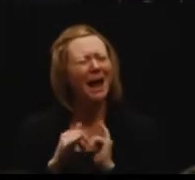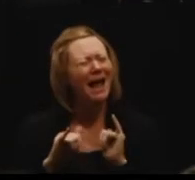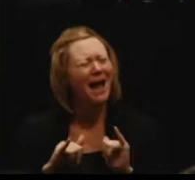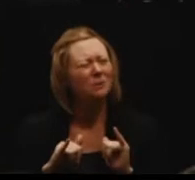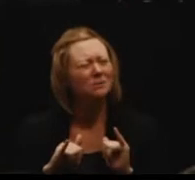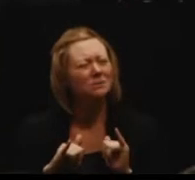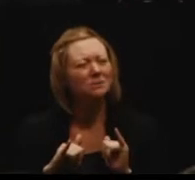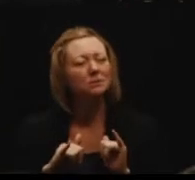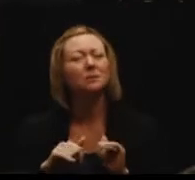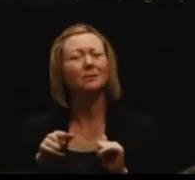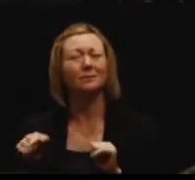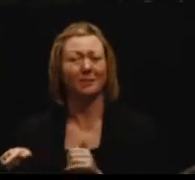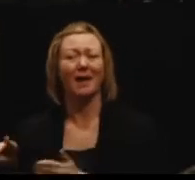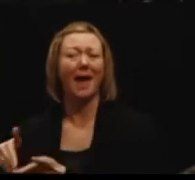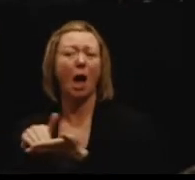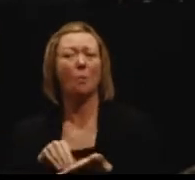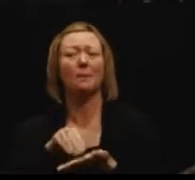pay. Sheep. They help pay for the high technology.